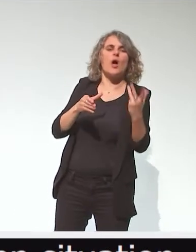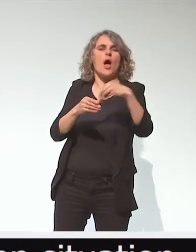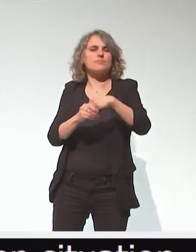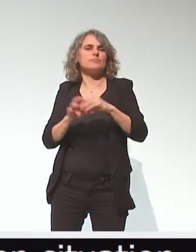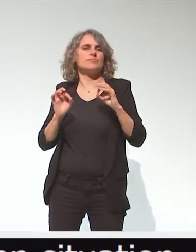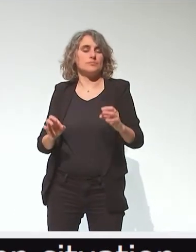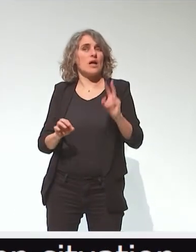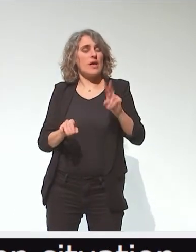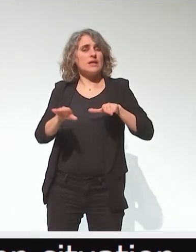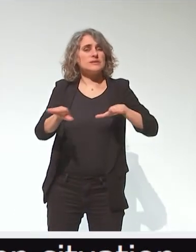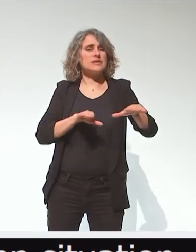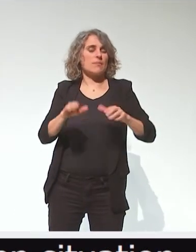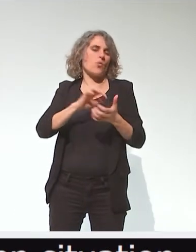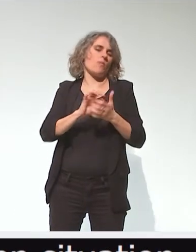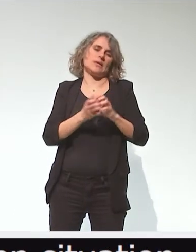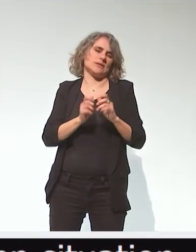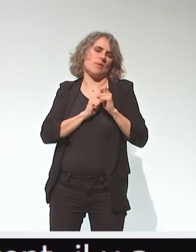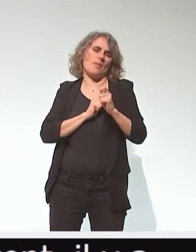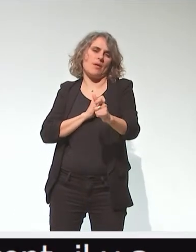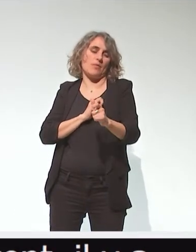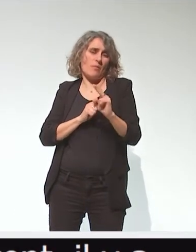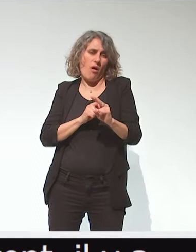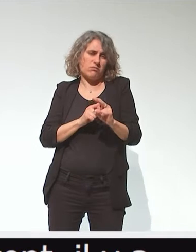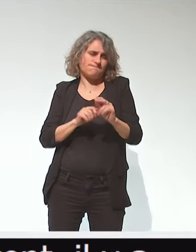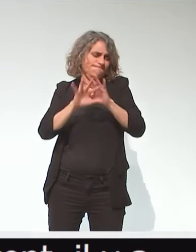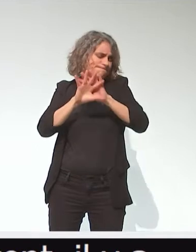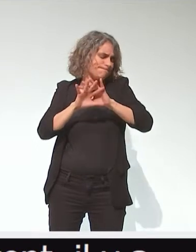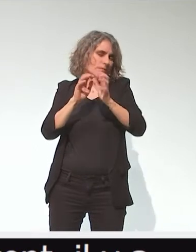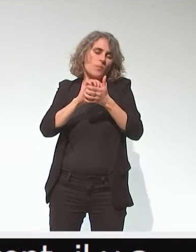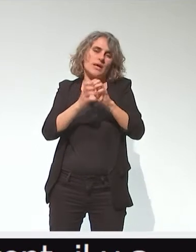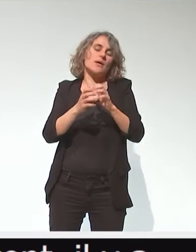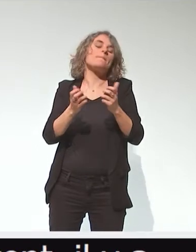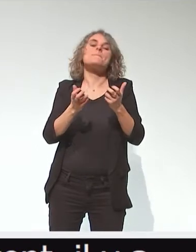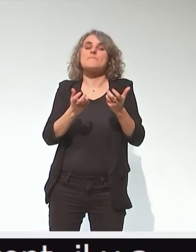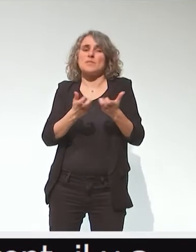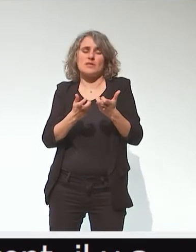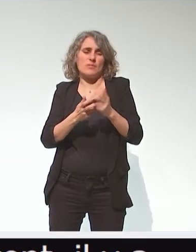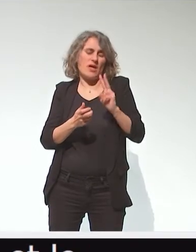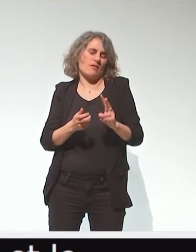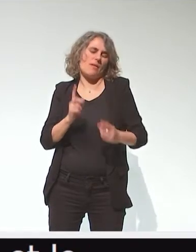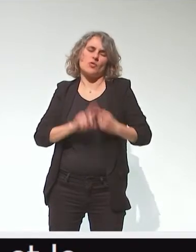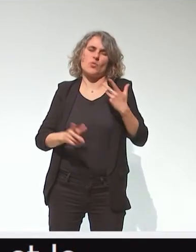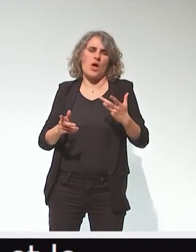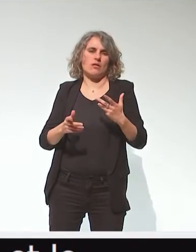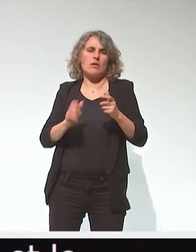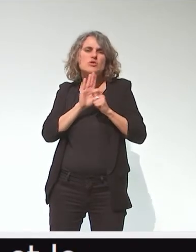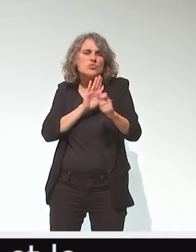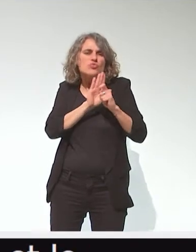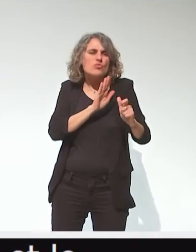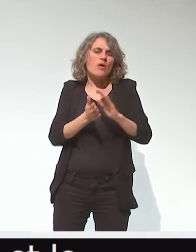So every example where there is more simplicity is a best practice example, I would